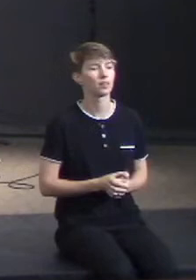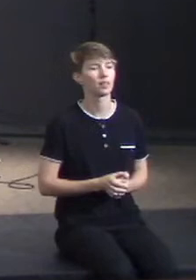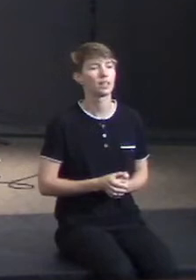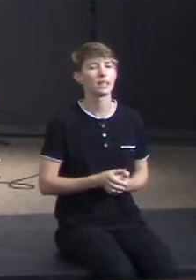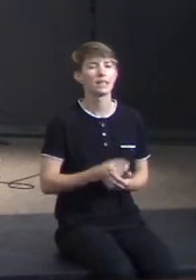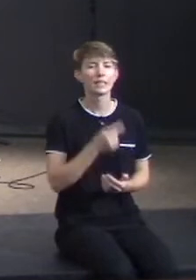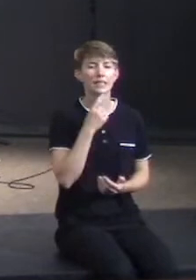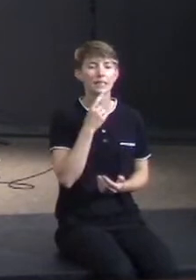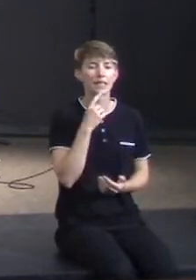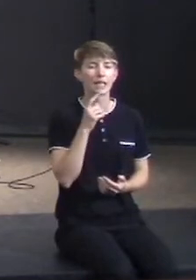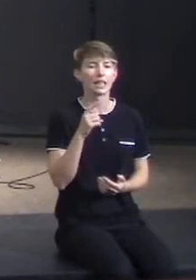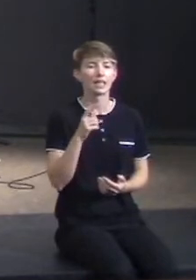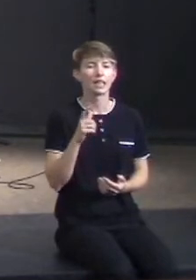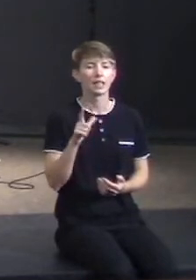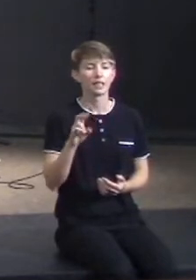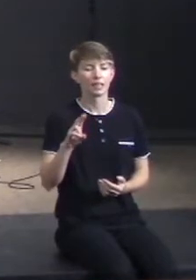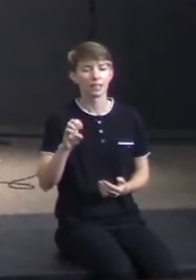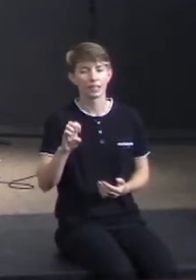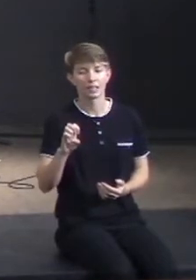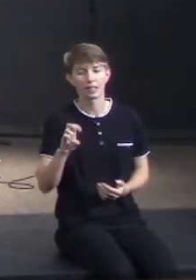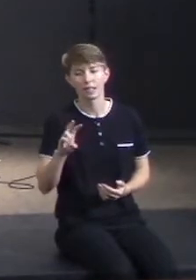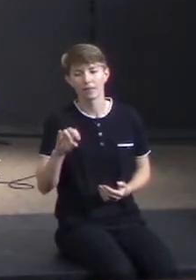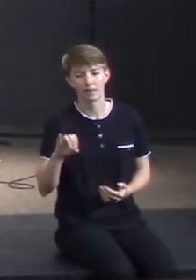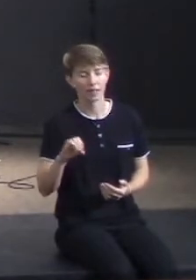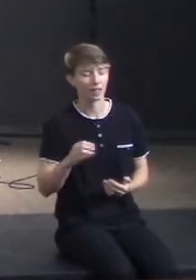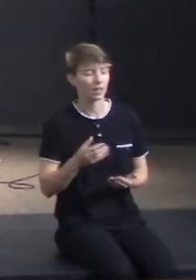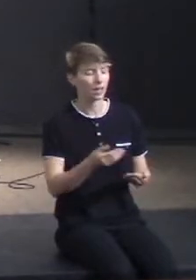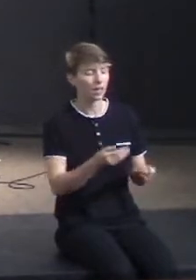He said, Levi, why don't you come belong to me first?